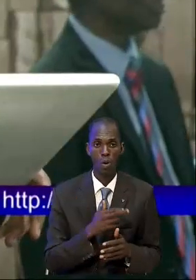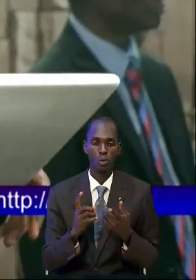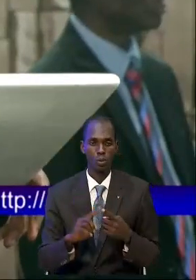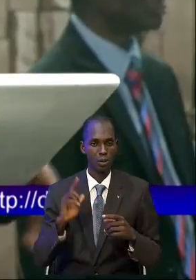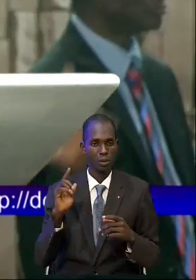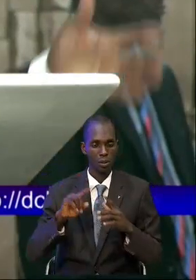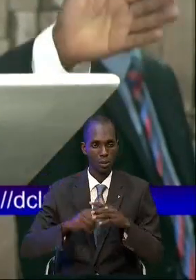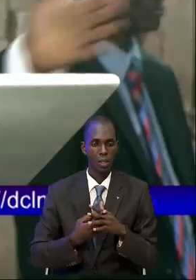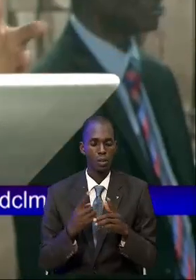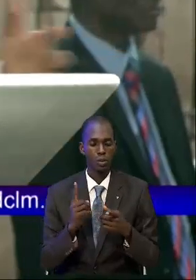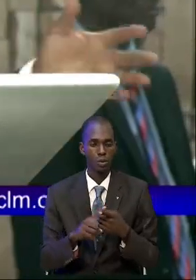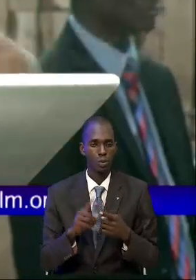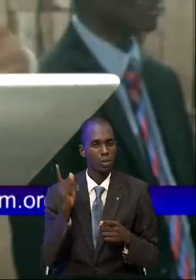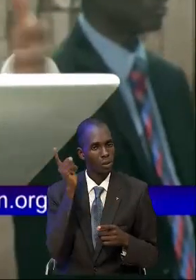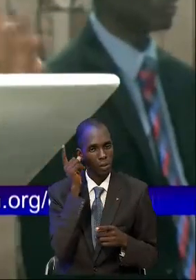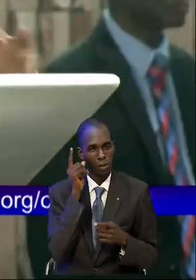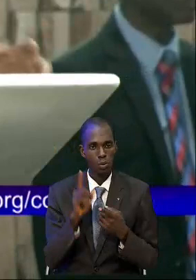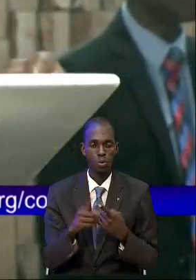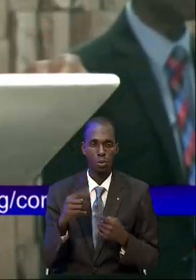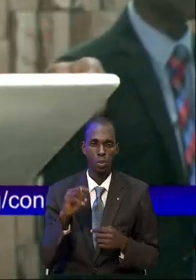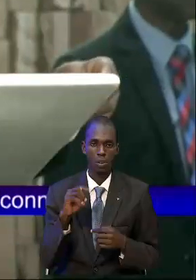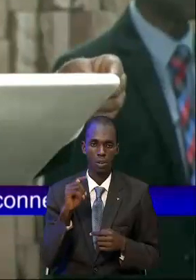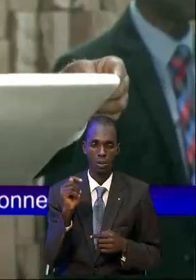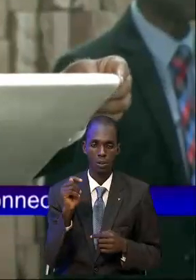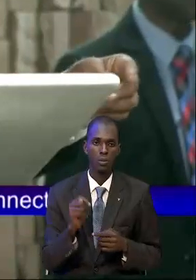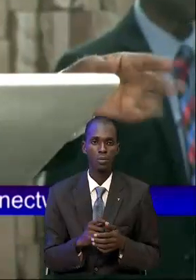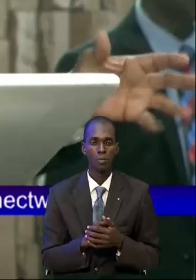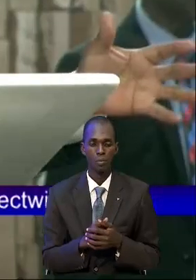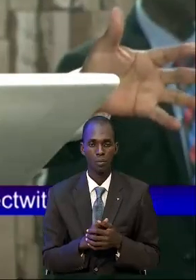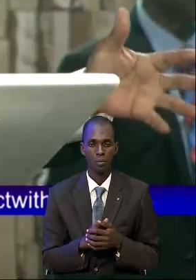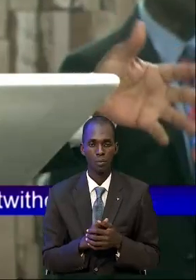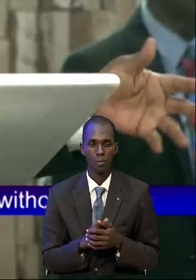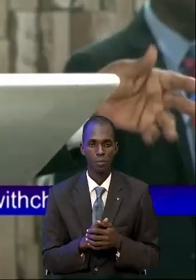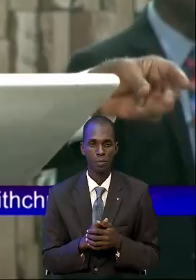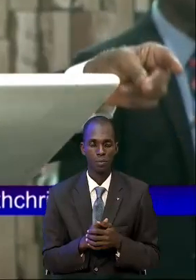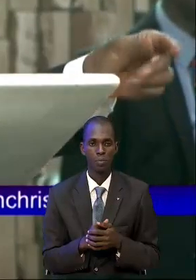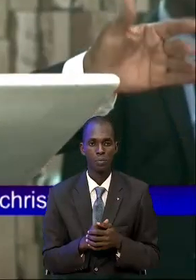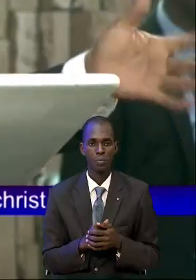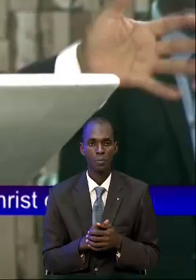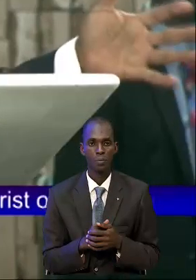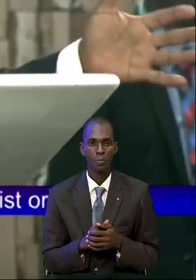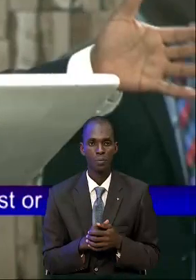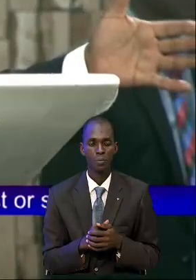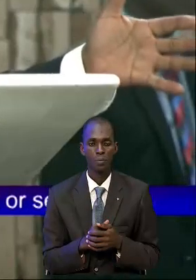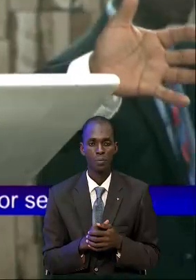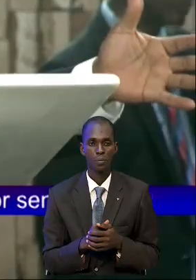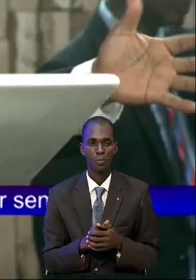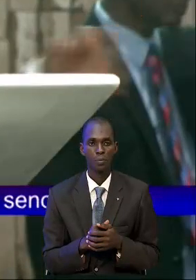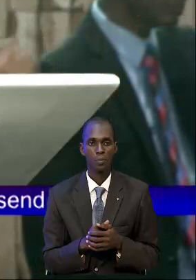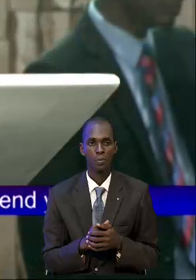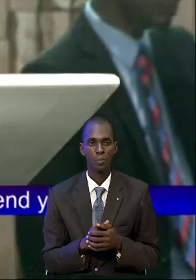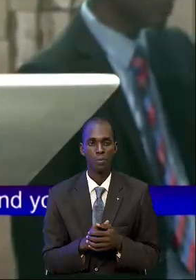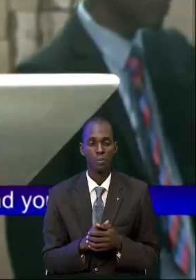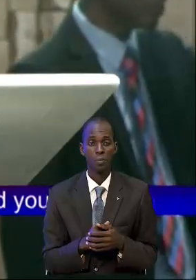our counselors, get them ready. We want to start our overseers and leaders, please. Get them ready. We want to start taking